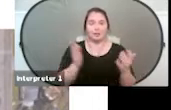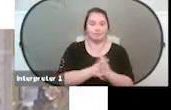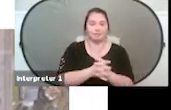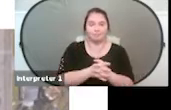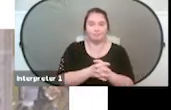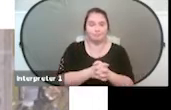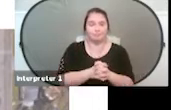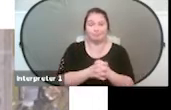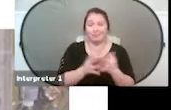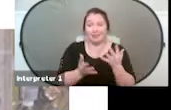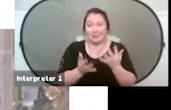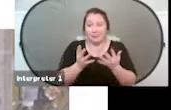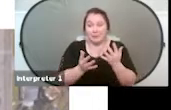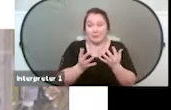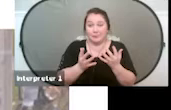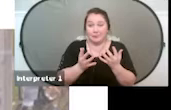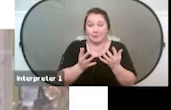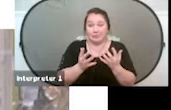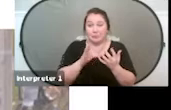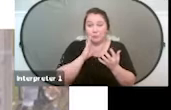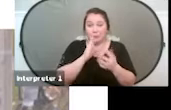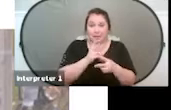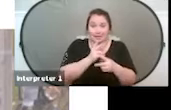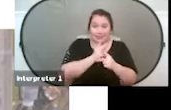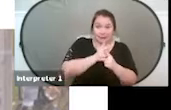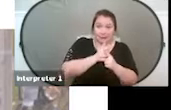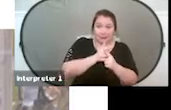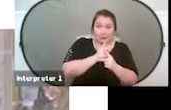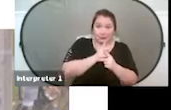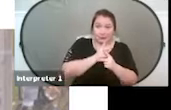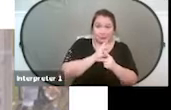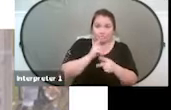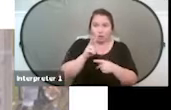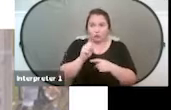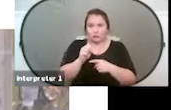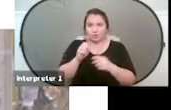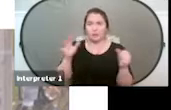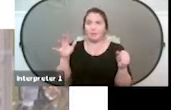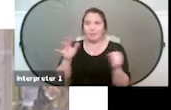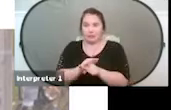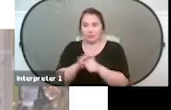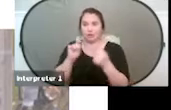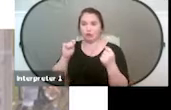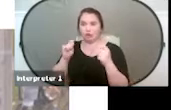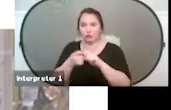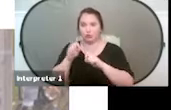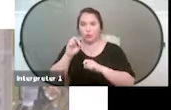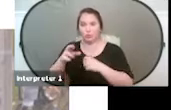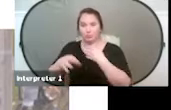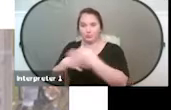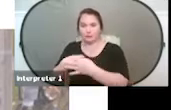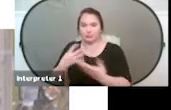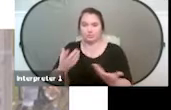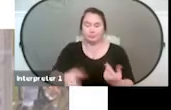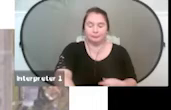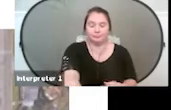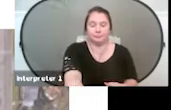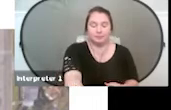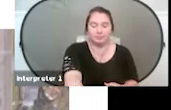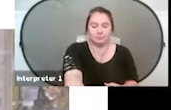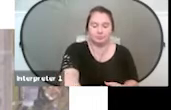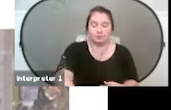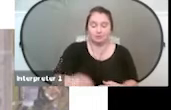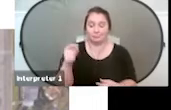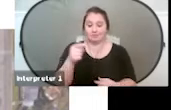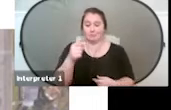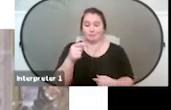kept versus being completely renovated or replaced. So again, this is more similar to that